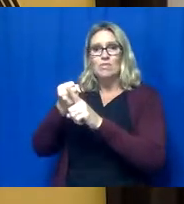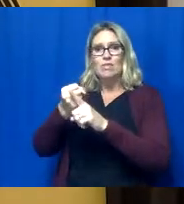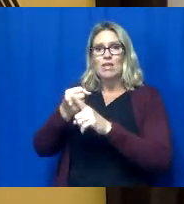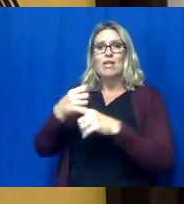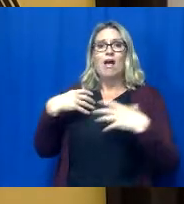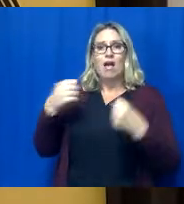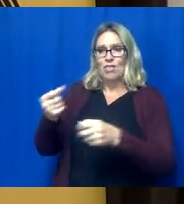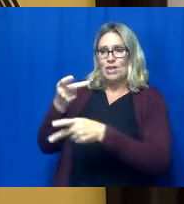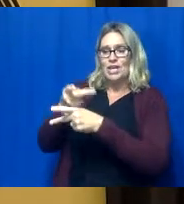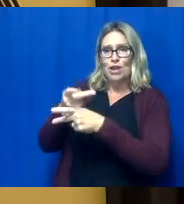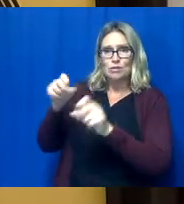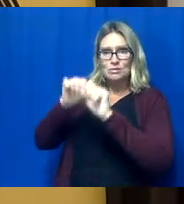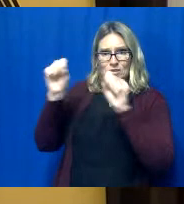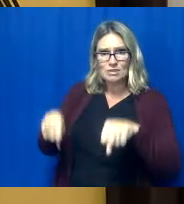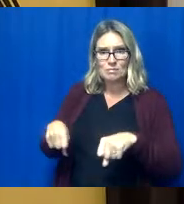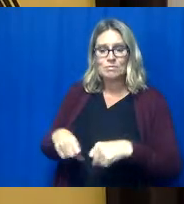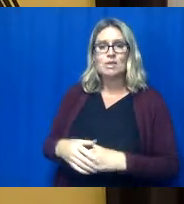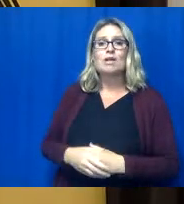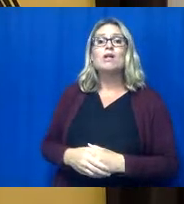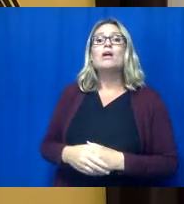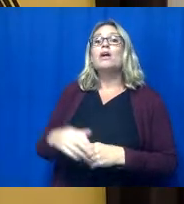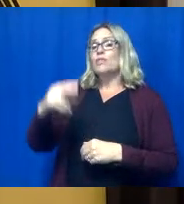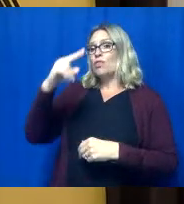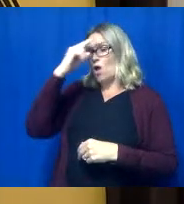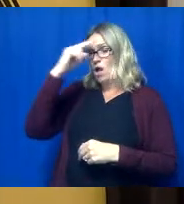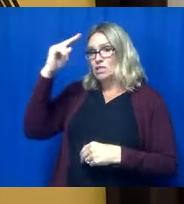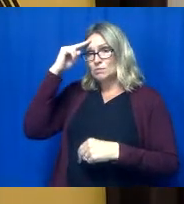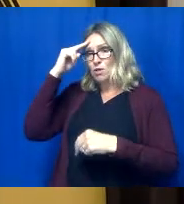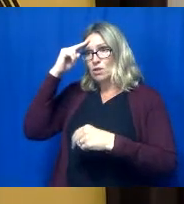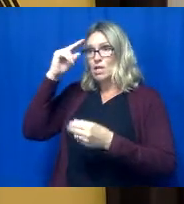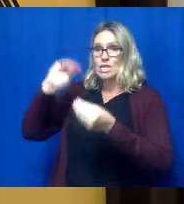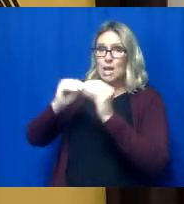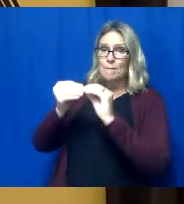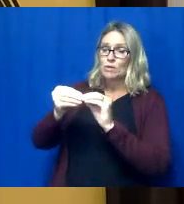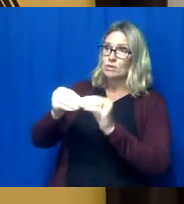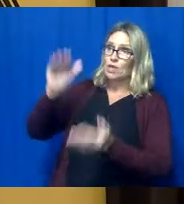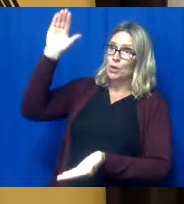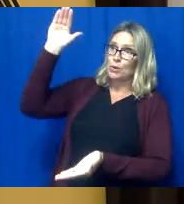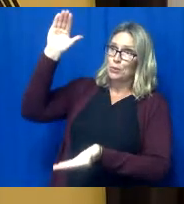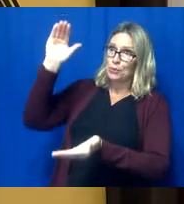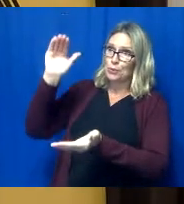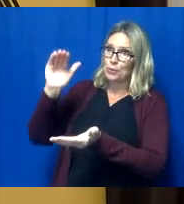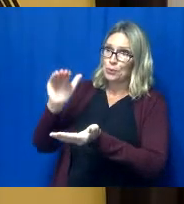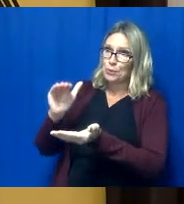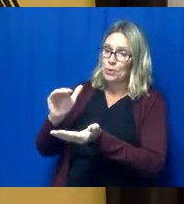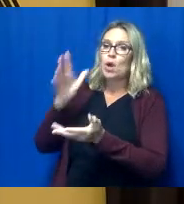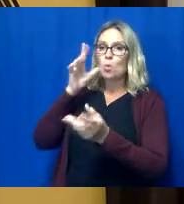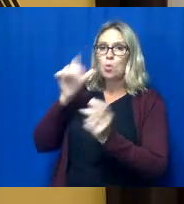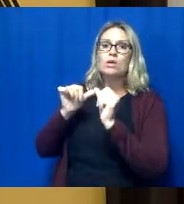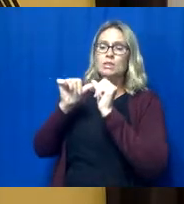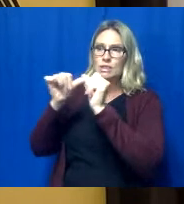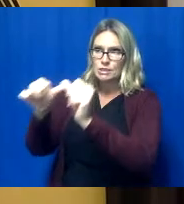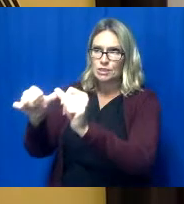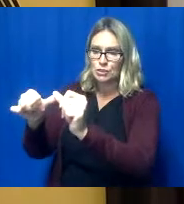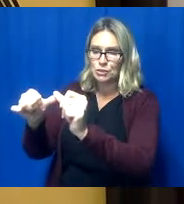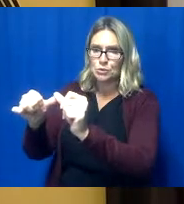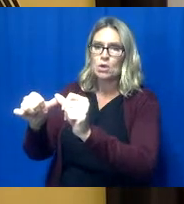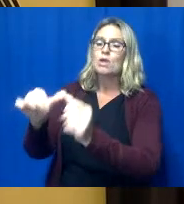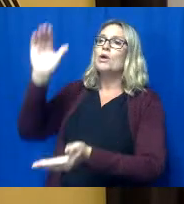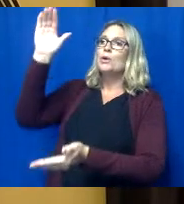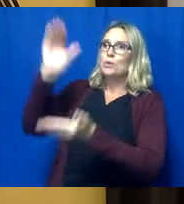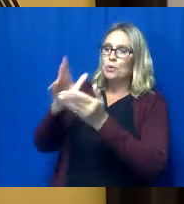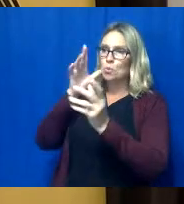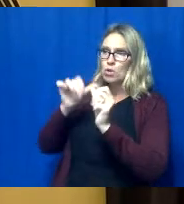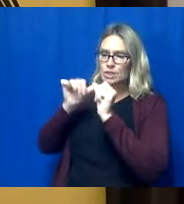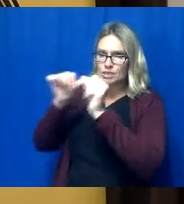As hospitalizations decrease, the mandatory order and the public health measures will remain in effect to ensure hospitalizations